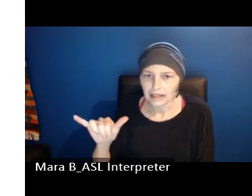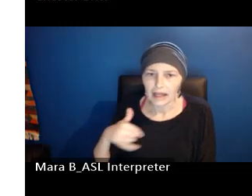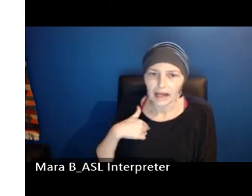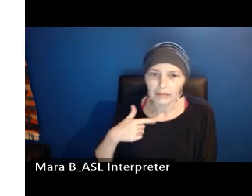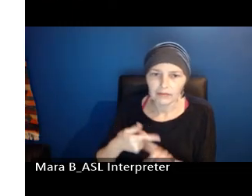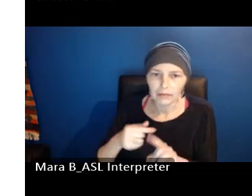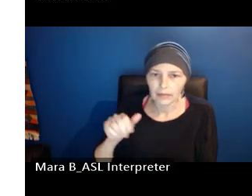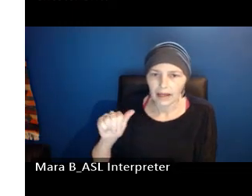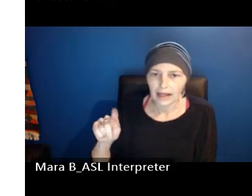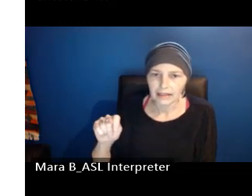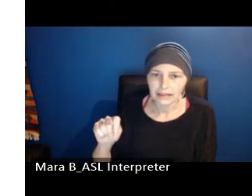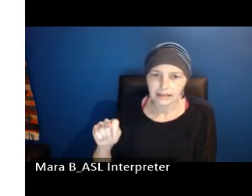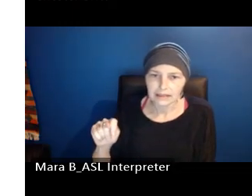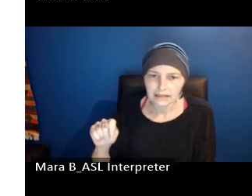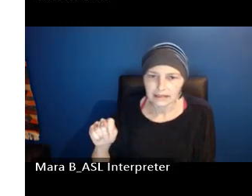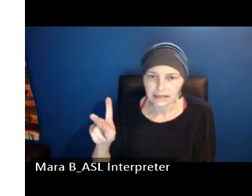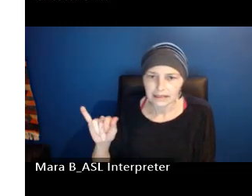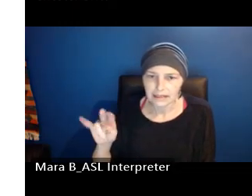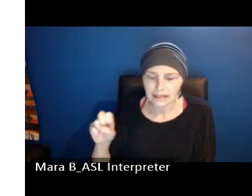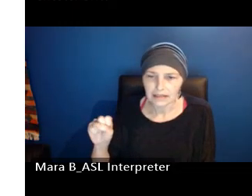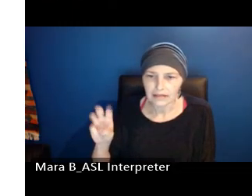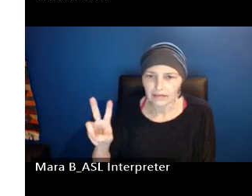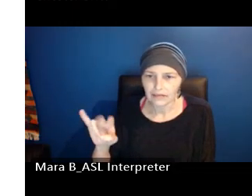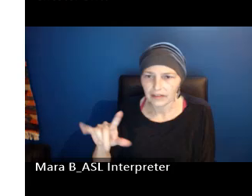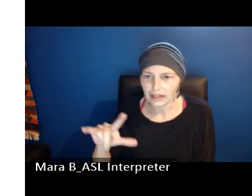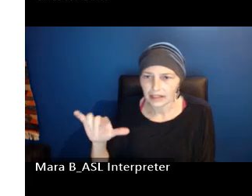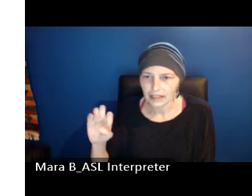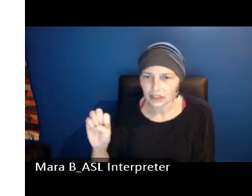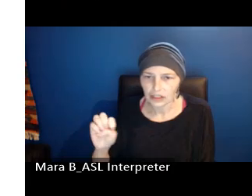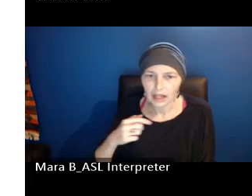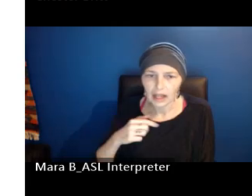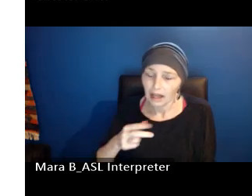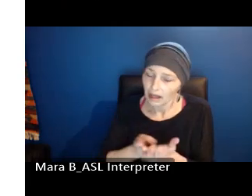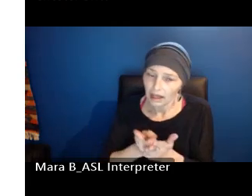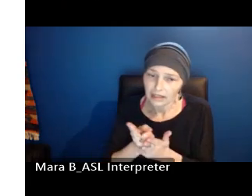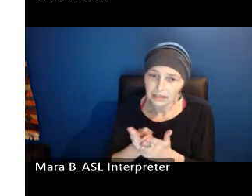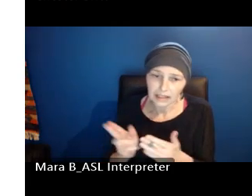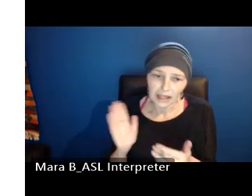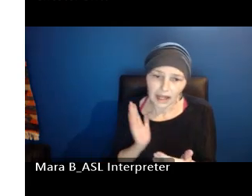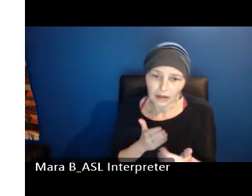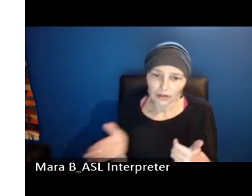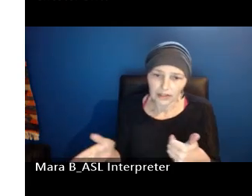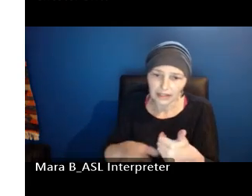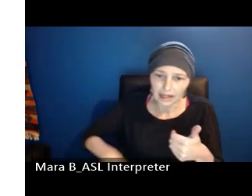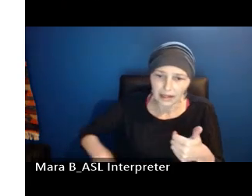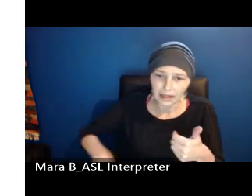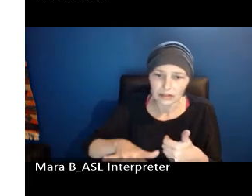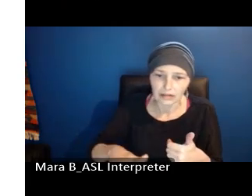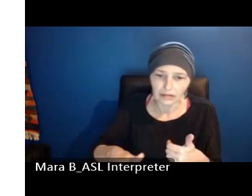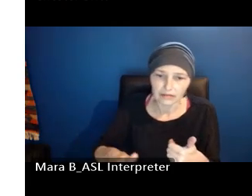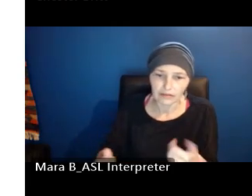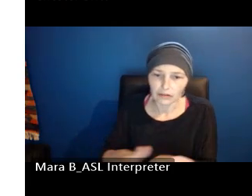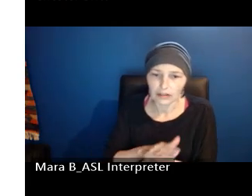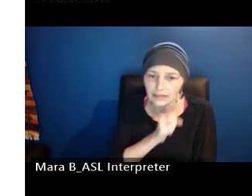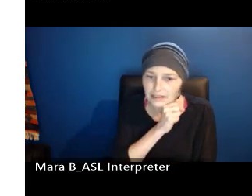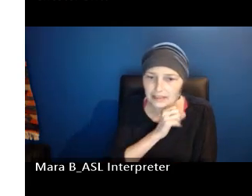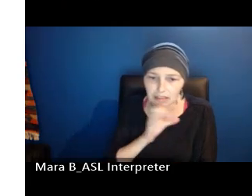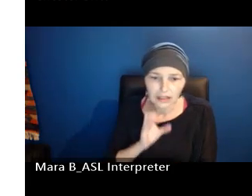LA neighborhood, / Willowbrook. Honestly, a lot of our neighbors are elderly and our concern is a lot of our homes are